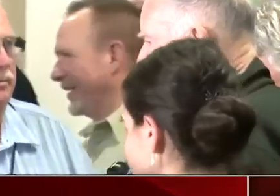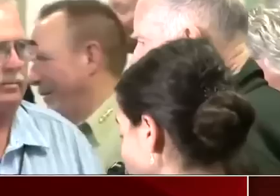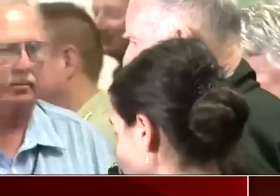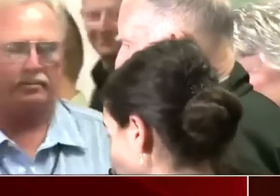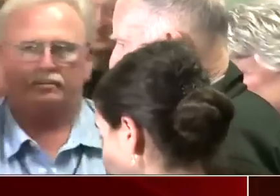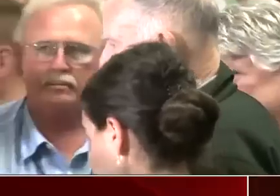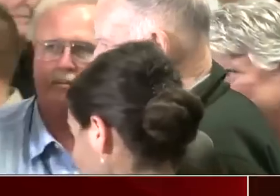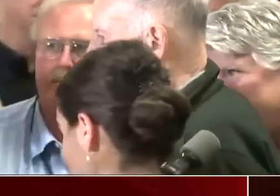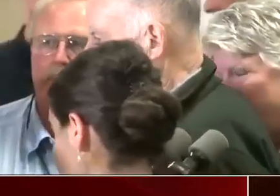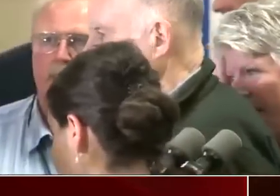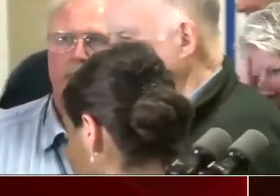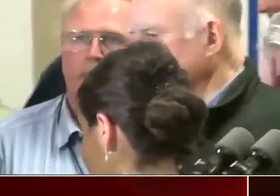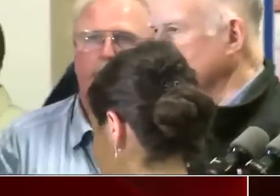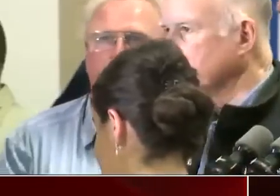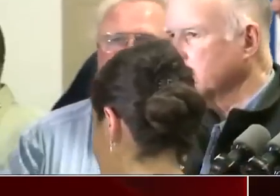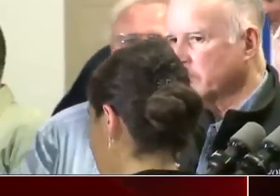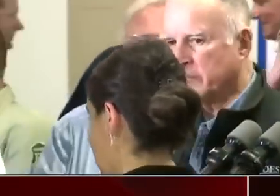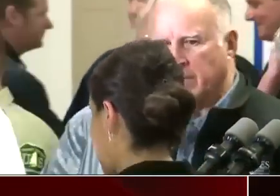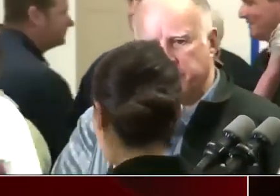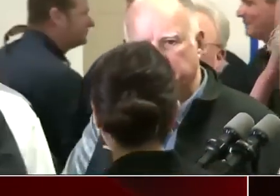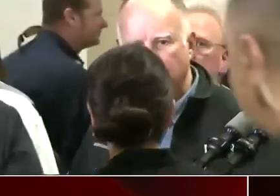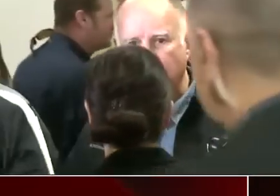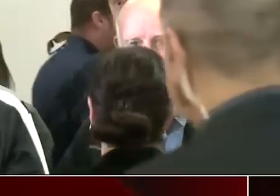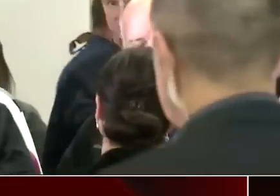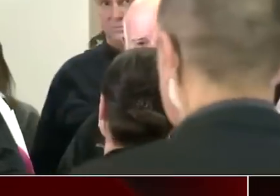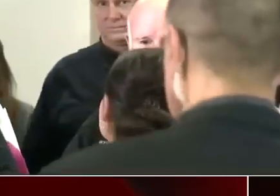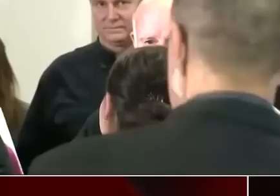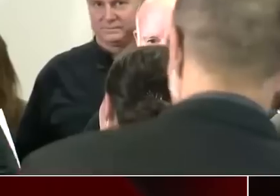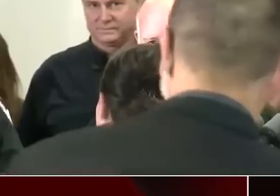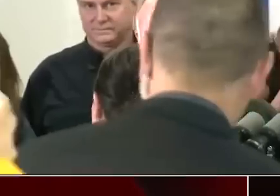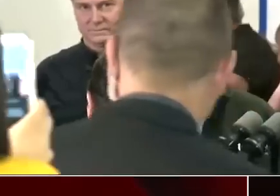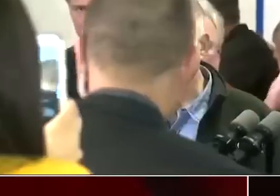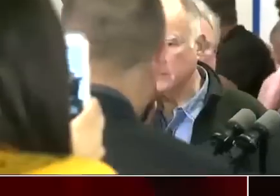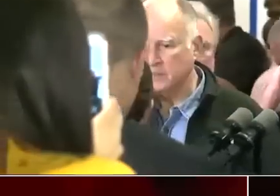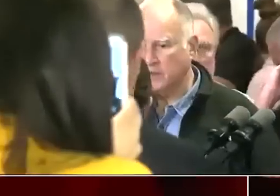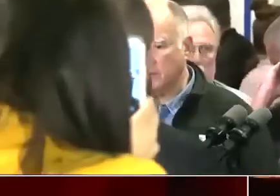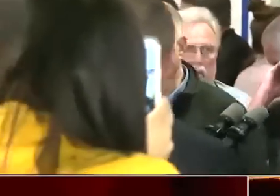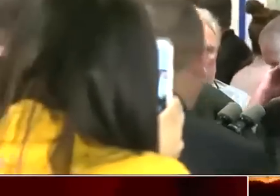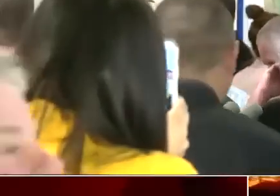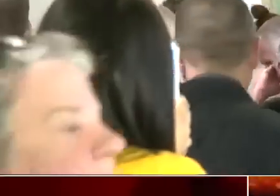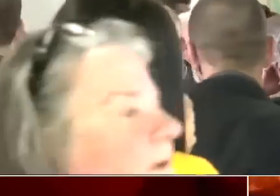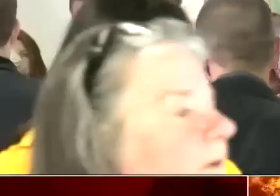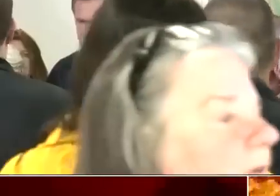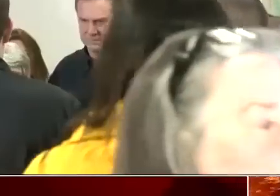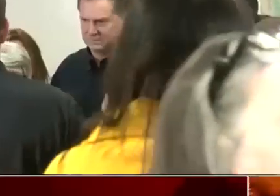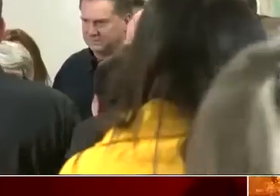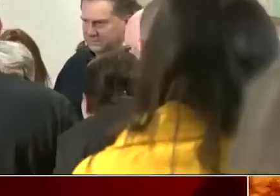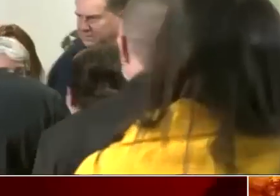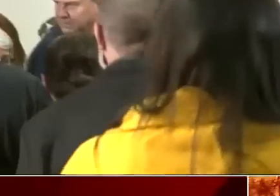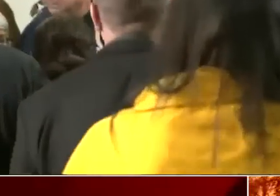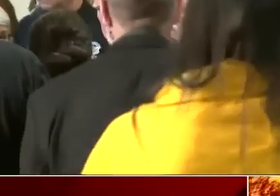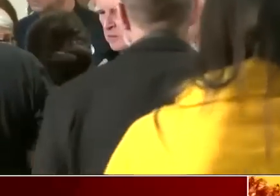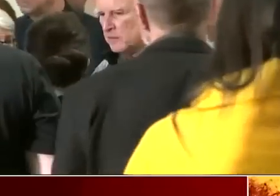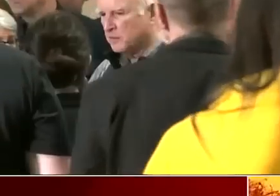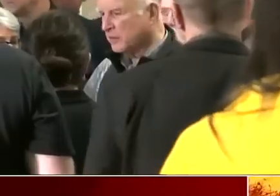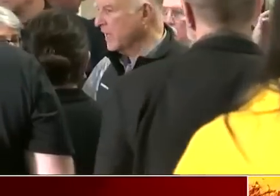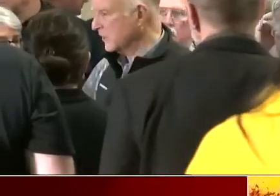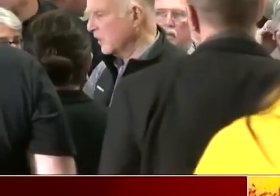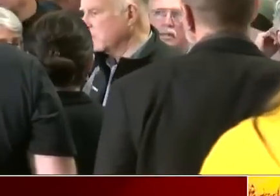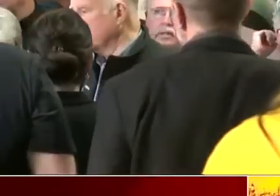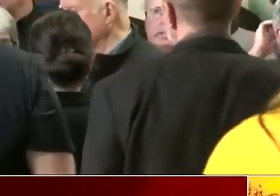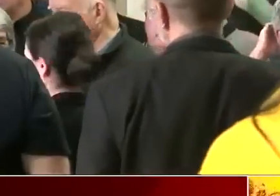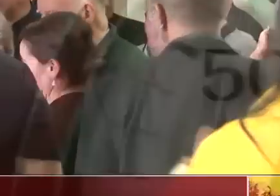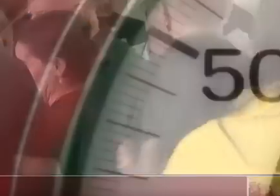Again, that was California Governor Jerry Brown. He was addressing the deadly wildfires you see there on your screen. We're going to continue to monitor the situation